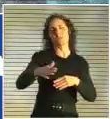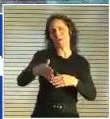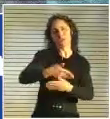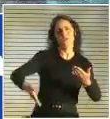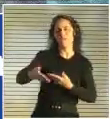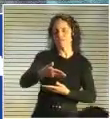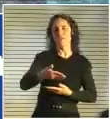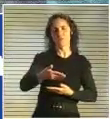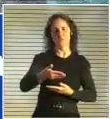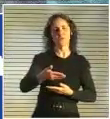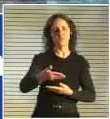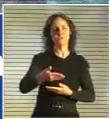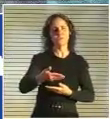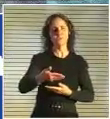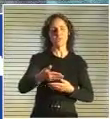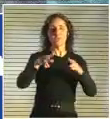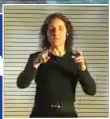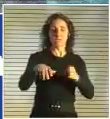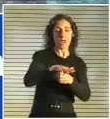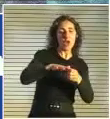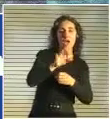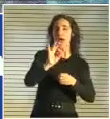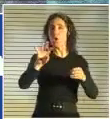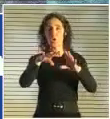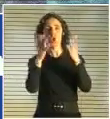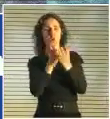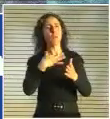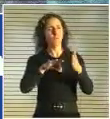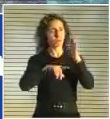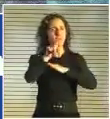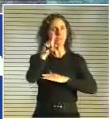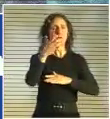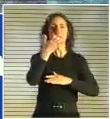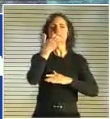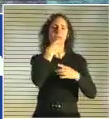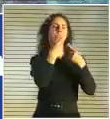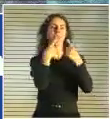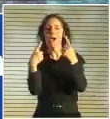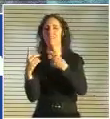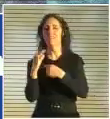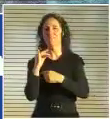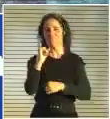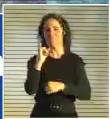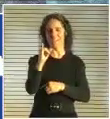level, you can really push things forward. And if you contribute in this dialogue, if you understand the agenda for your industry on